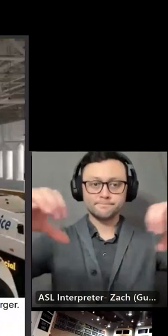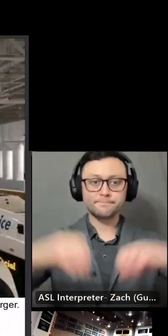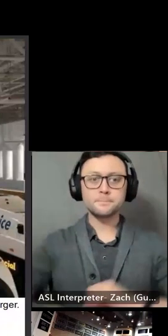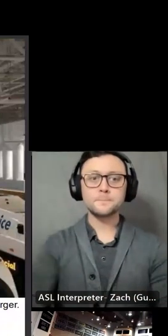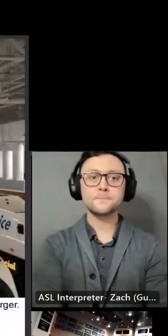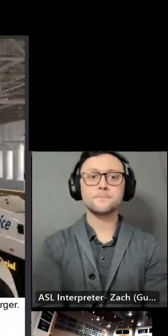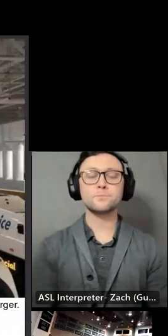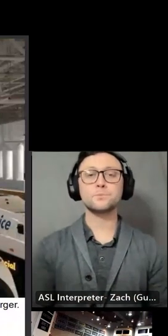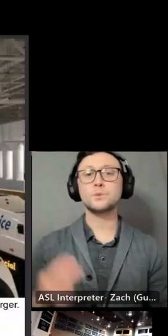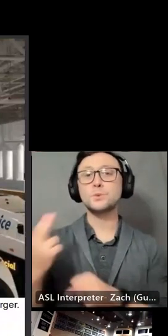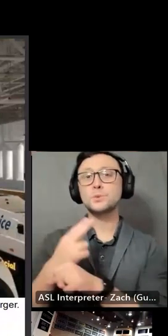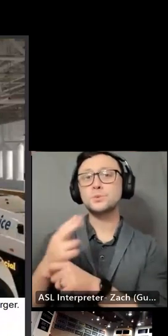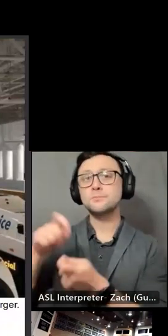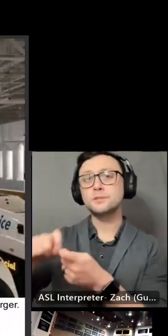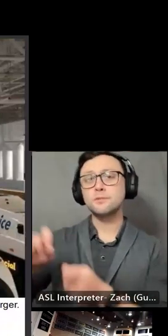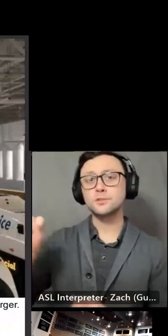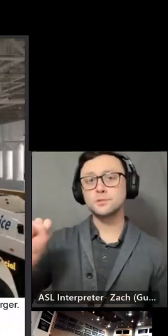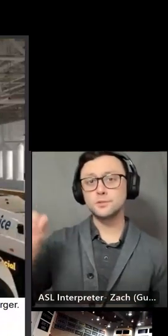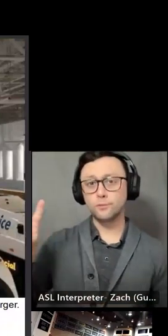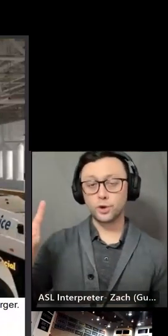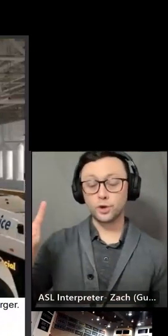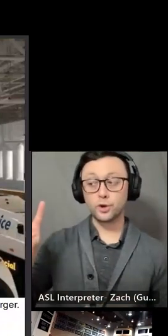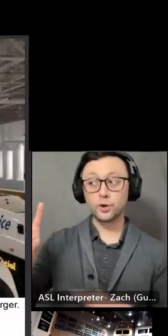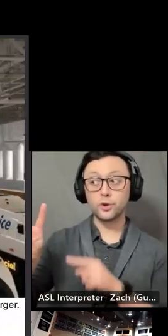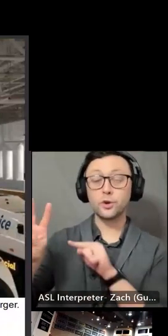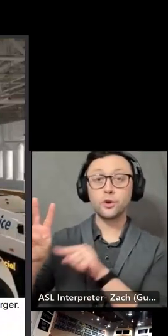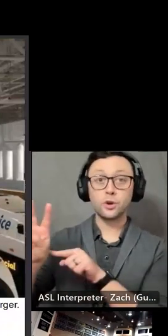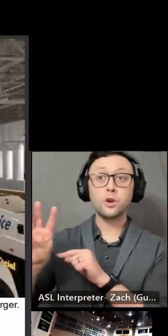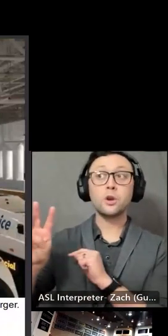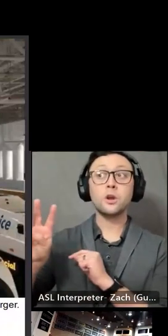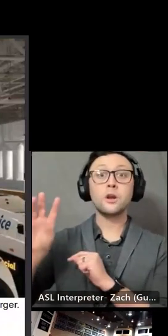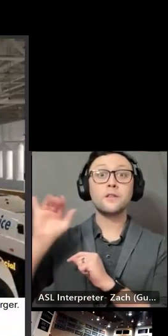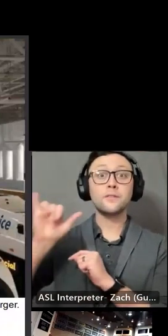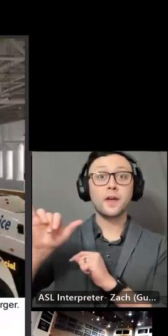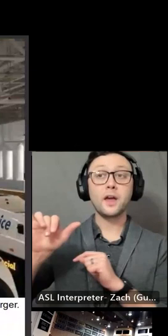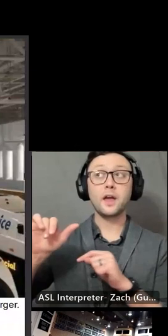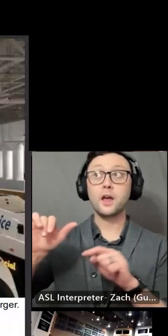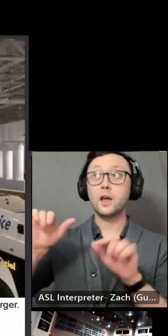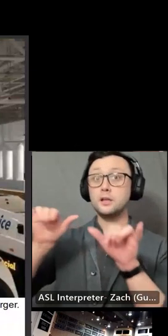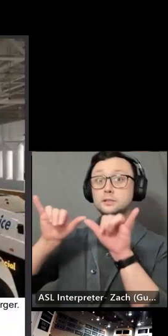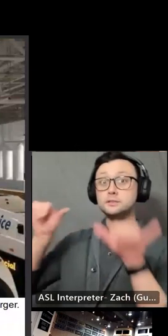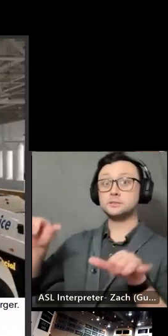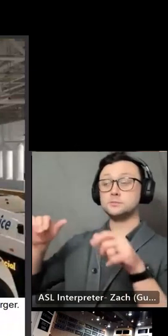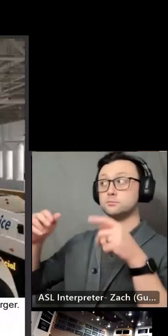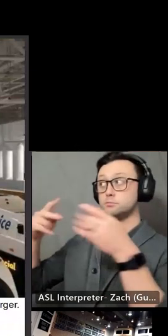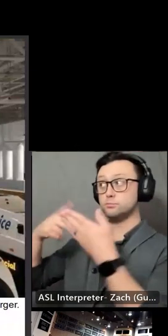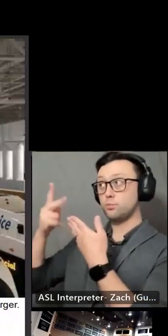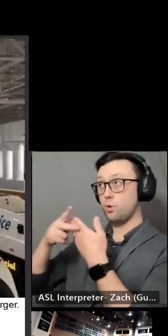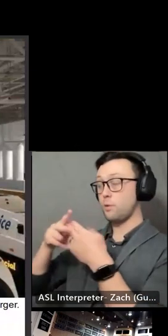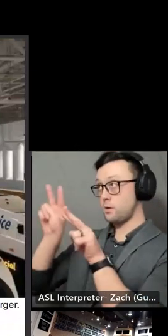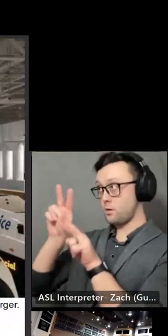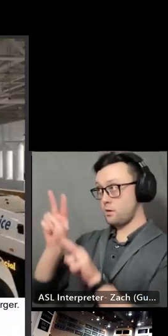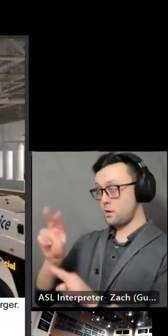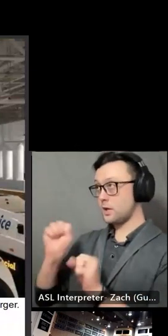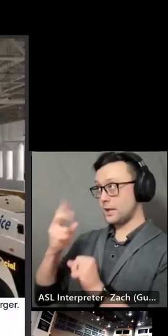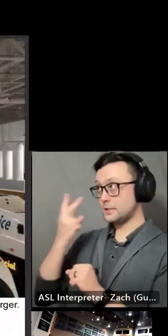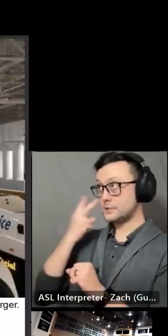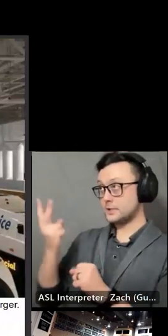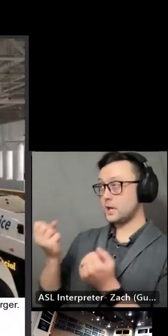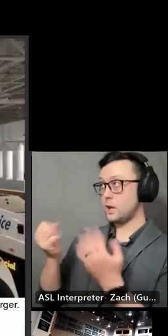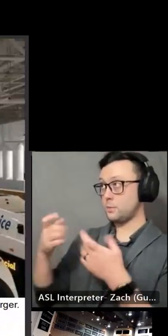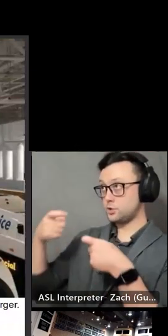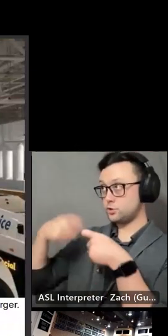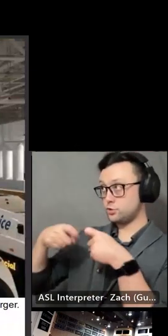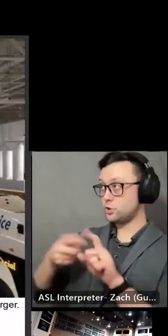a software to orchestrate that charging to help kind of manage those loads so that we're distributing the charging